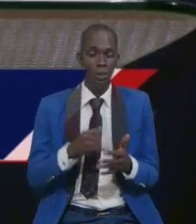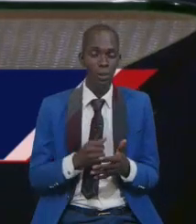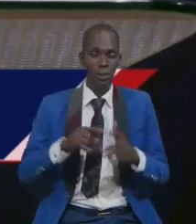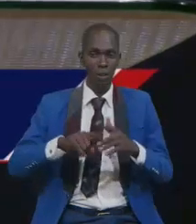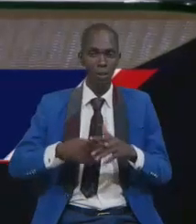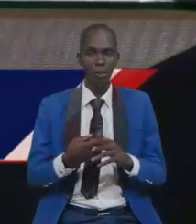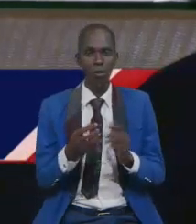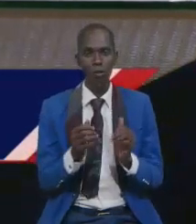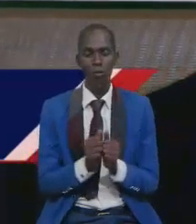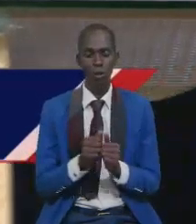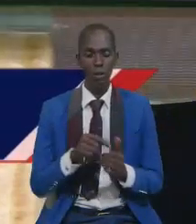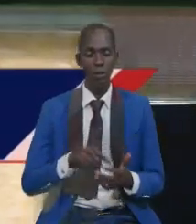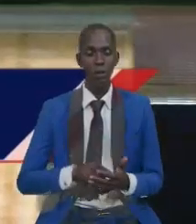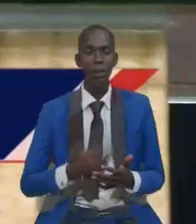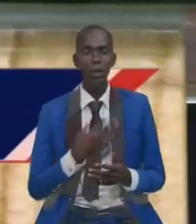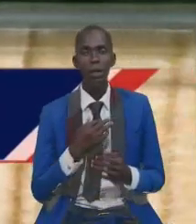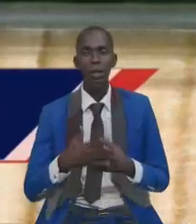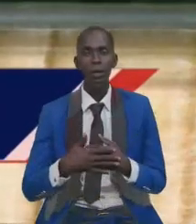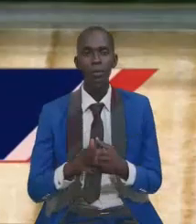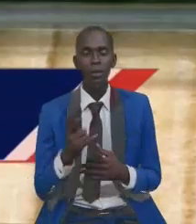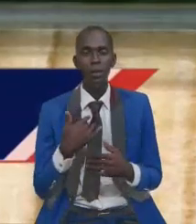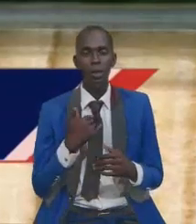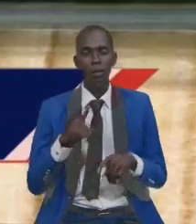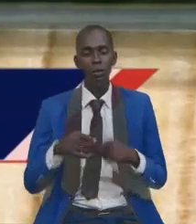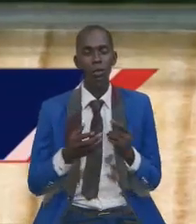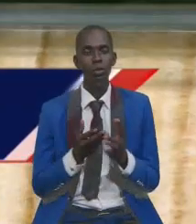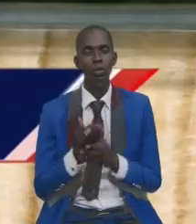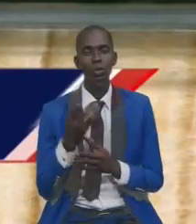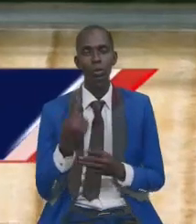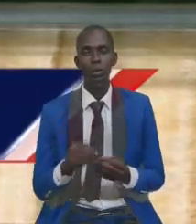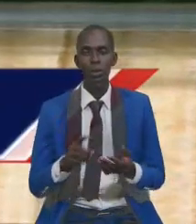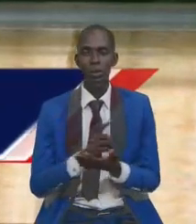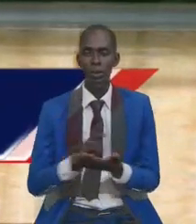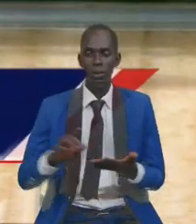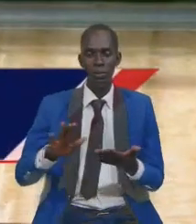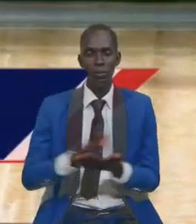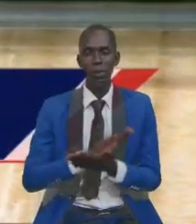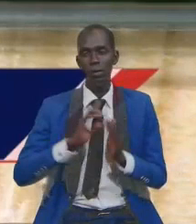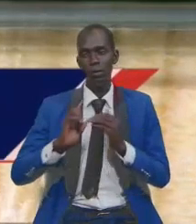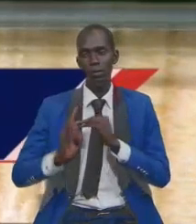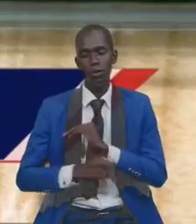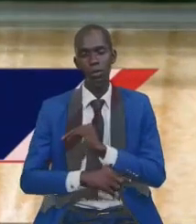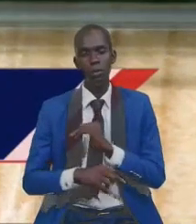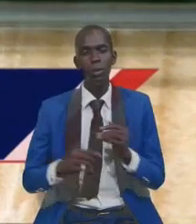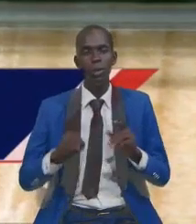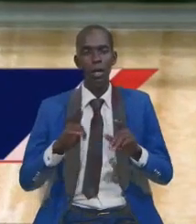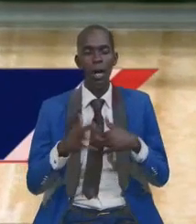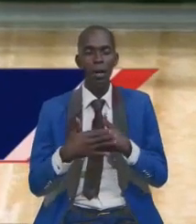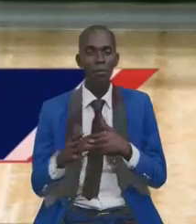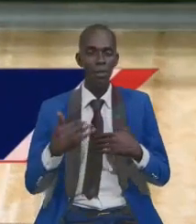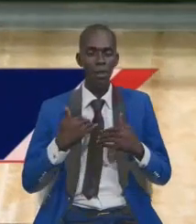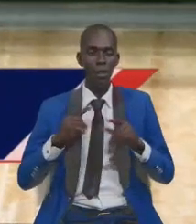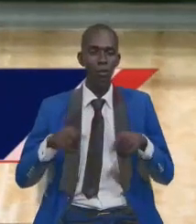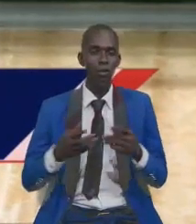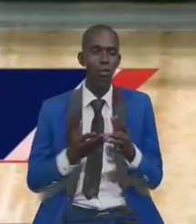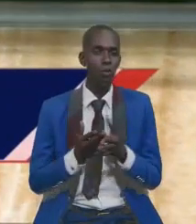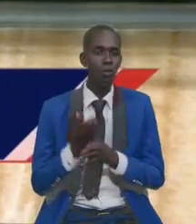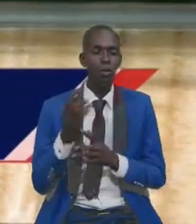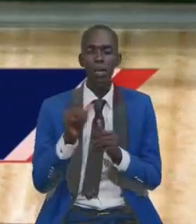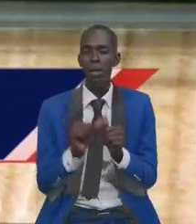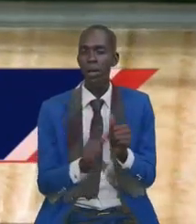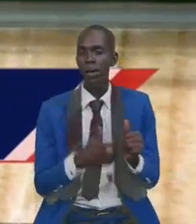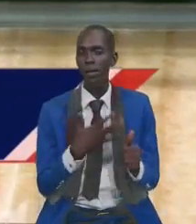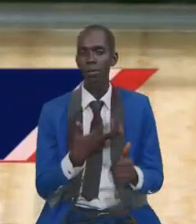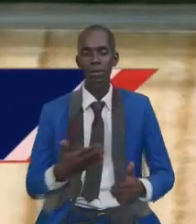this after he had gone through the divine chastisement, after he had gone through